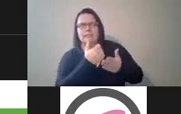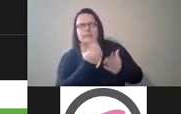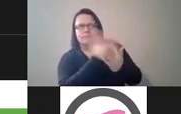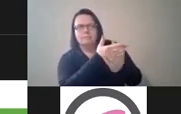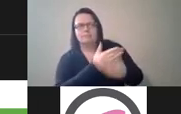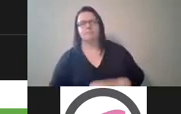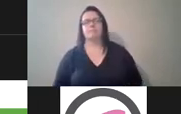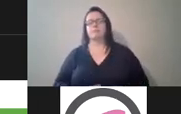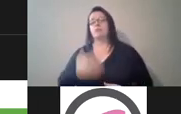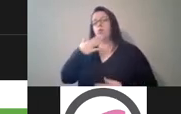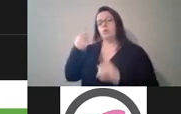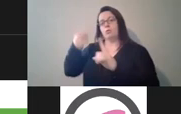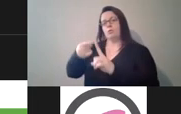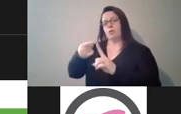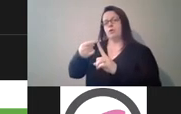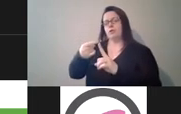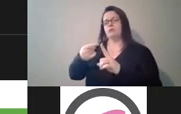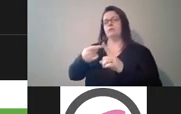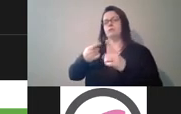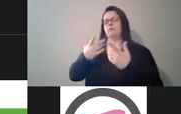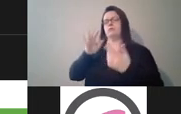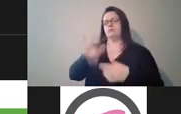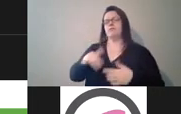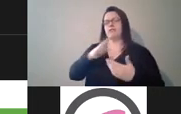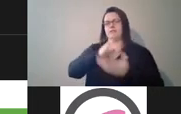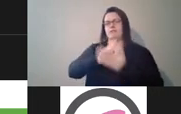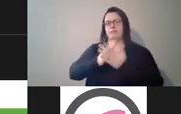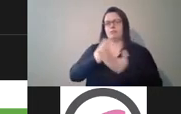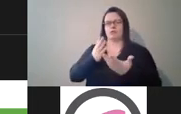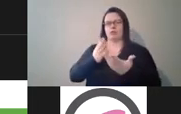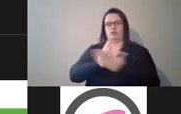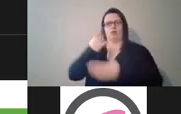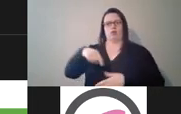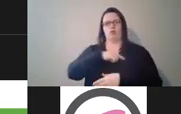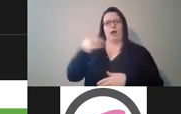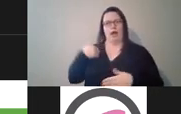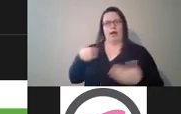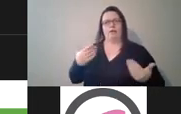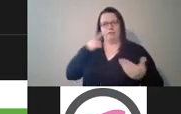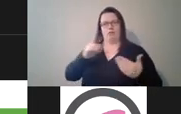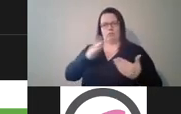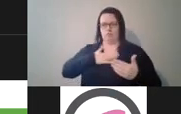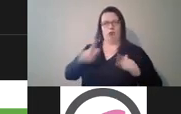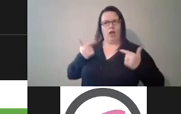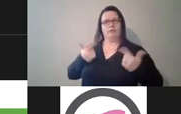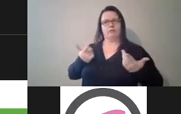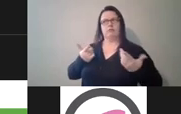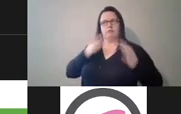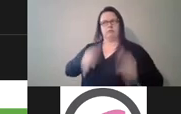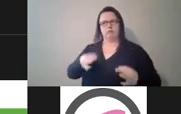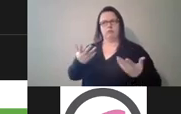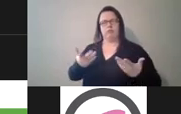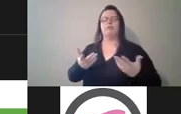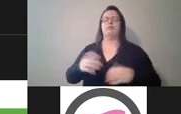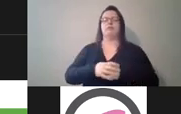No, that's a good point. And it gets back to the right that we all share to live the lives that we want to live. So, unless it's a